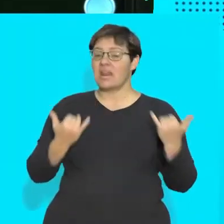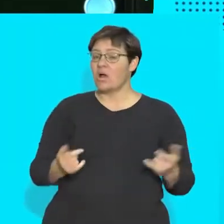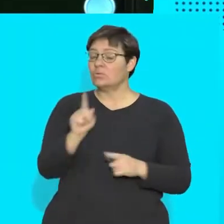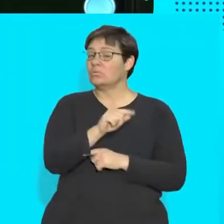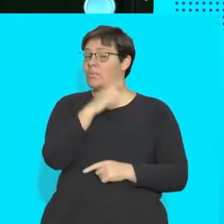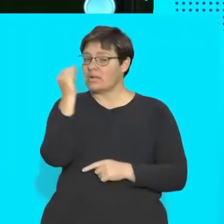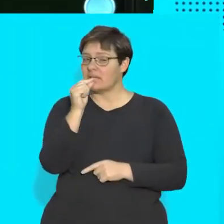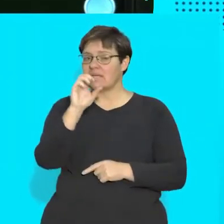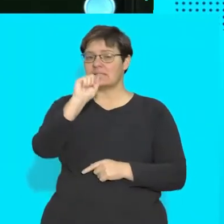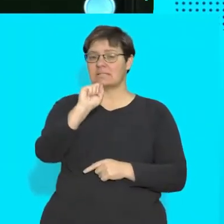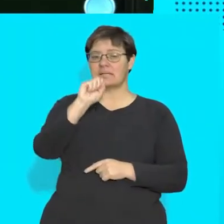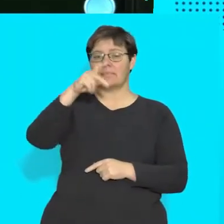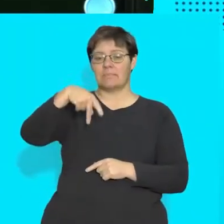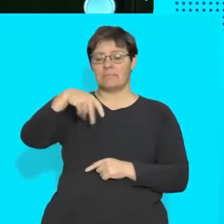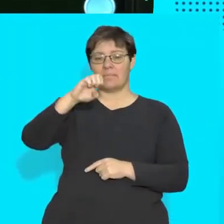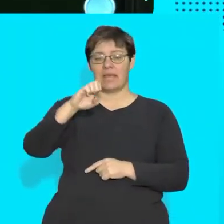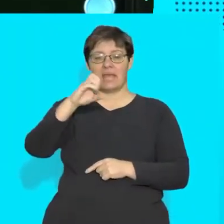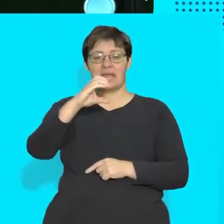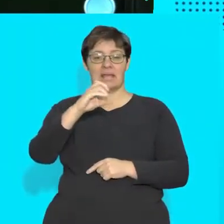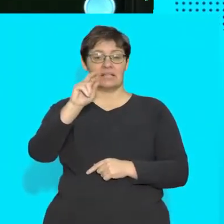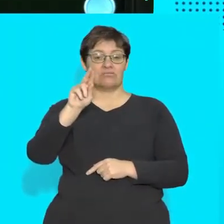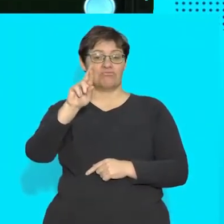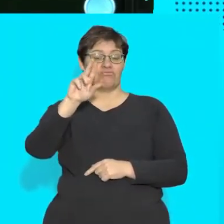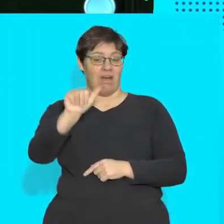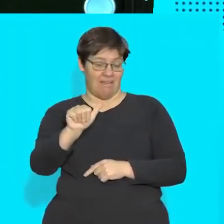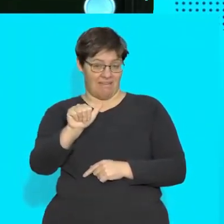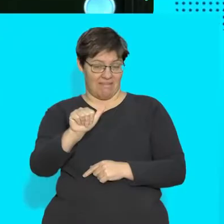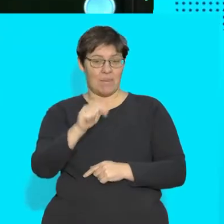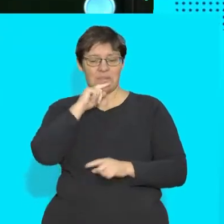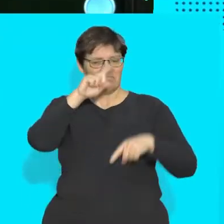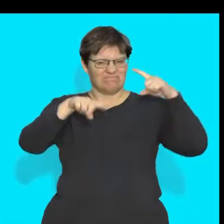plural of the word spectrum. All right, so